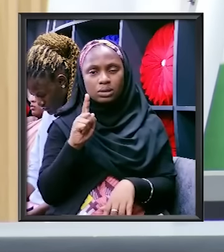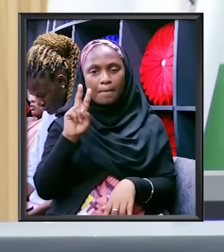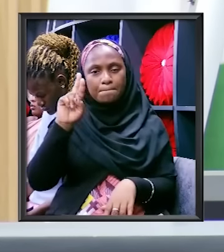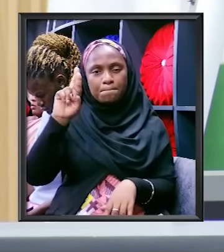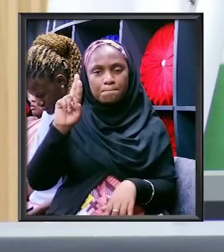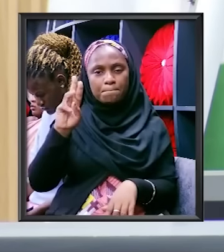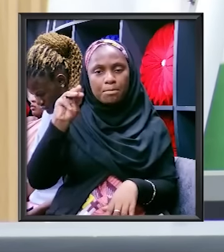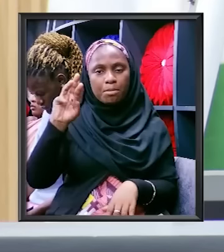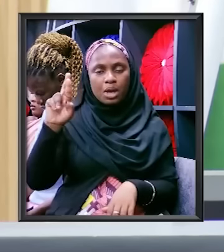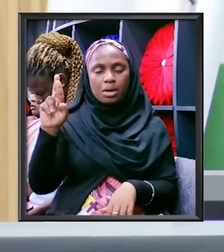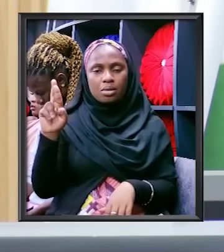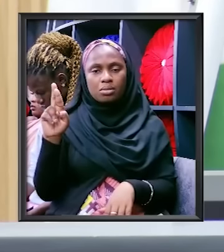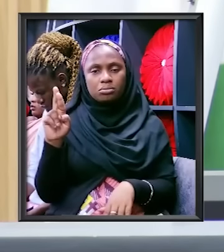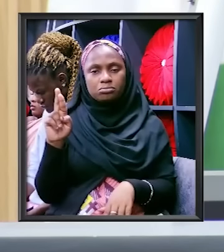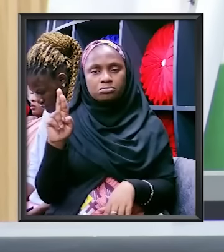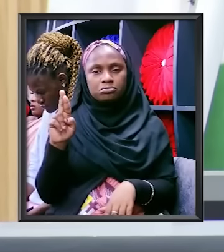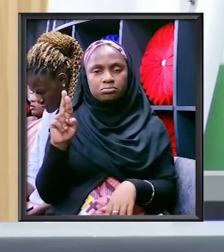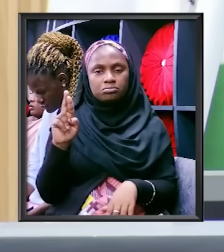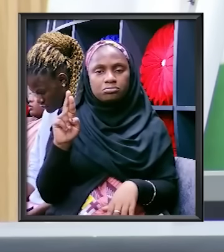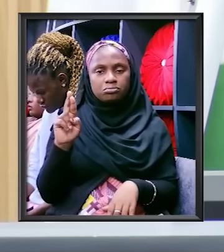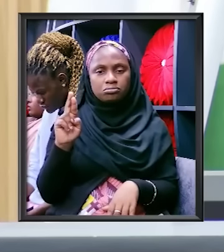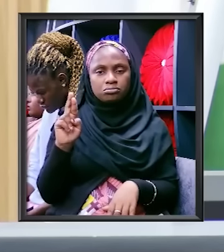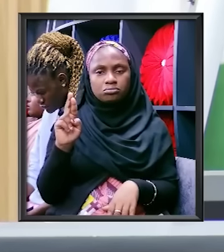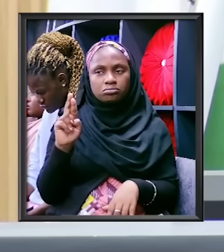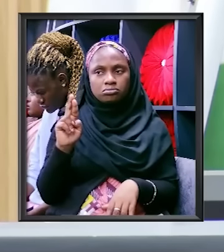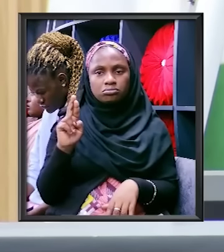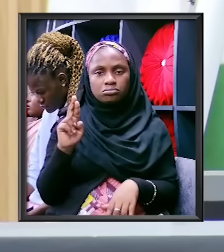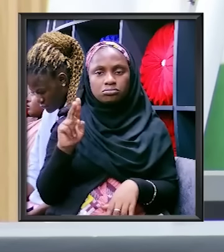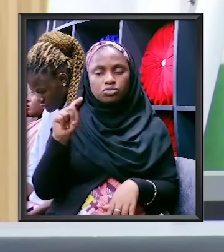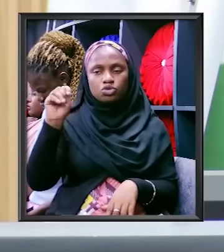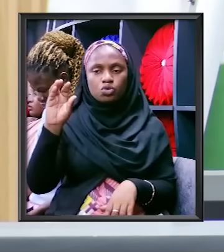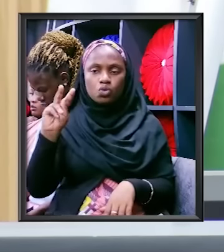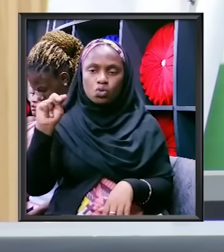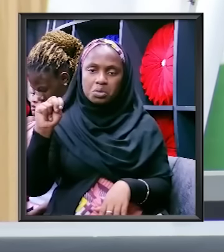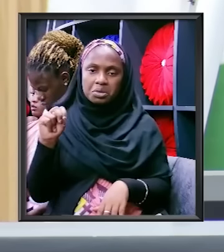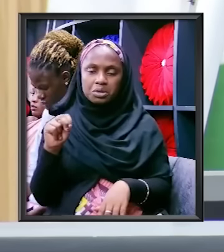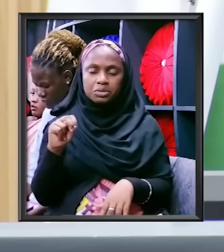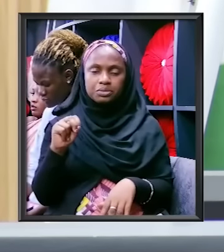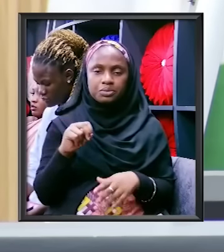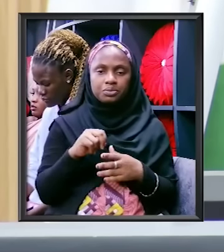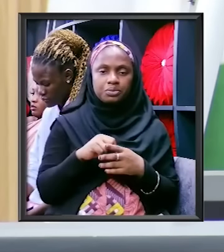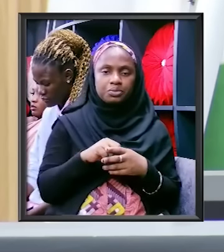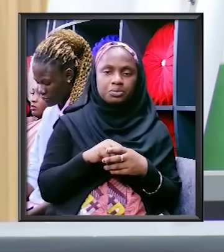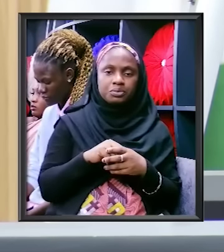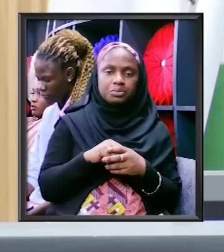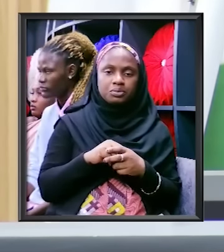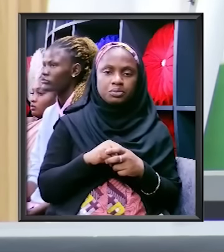Tony? I don't remember his name, but I know what thing happened. When he called, you remember